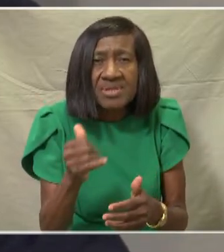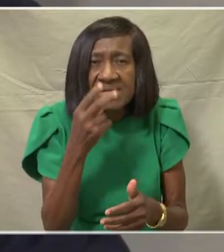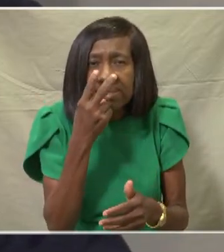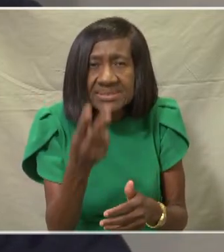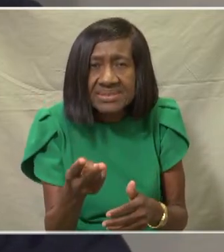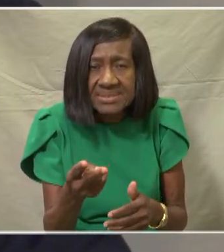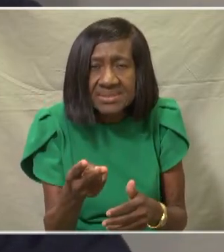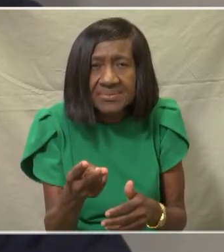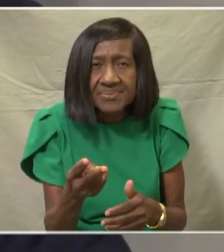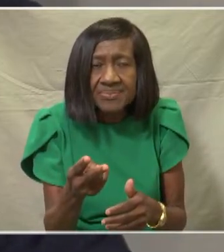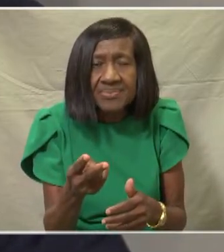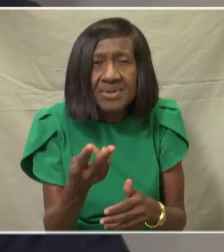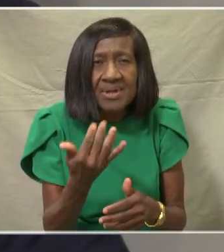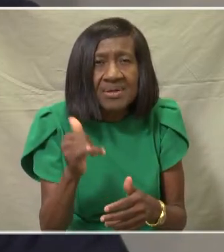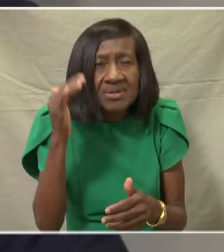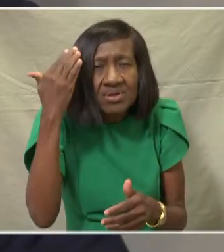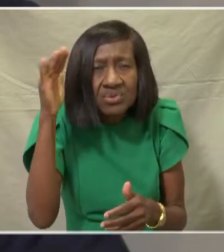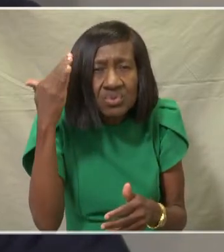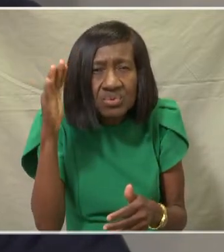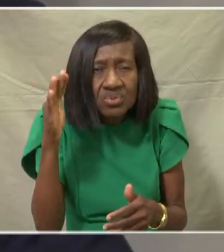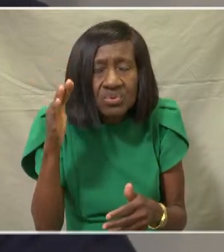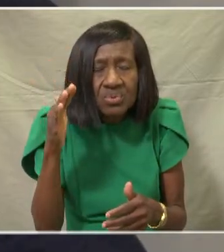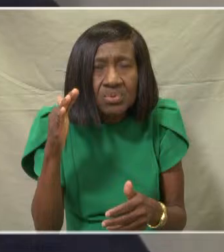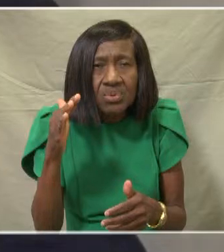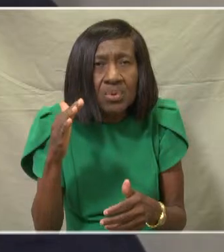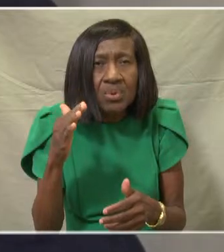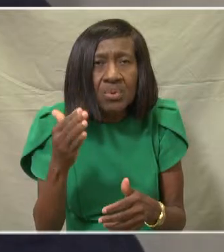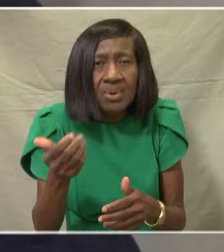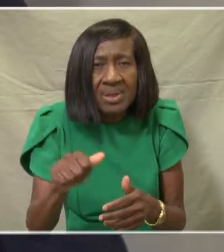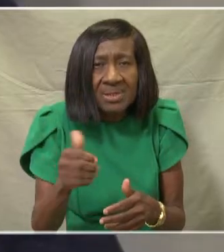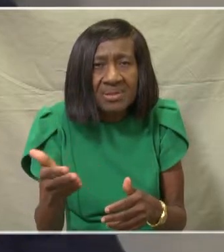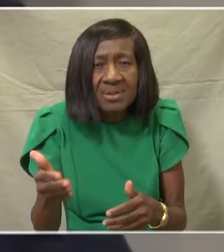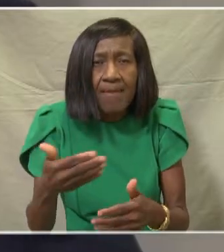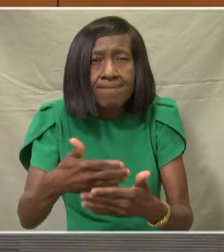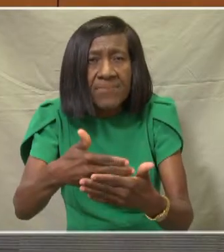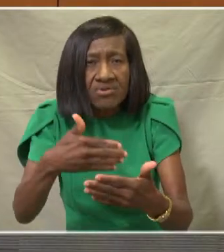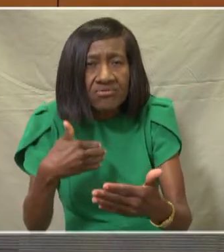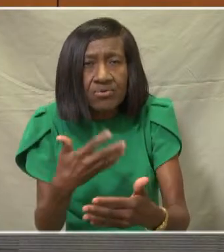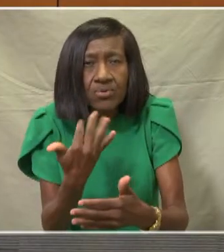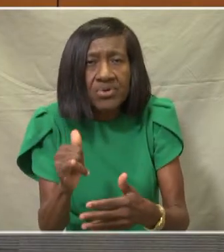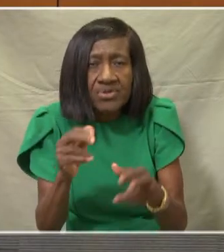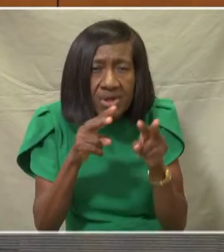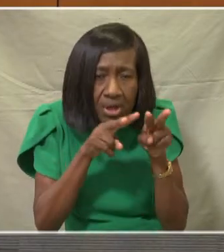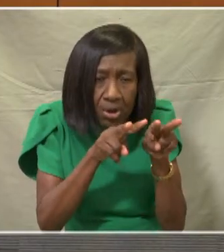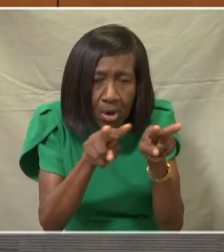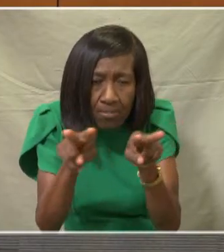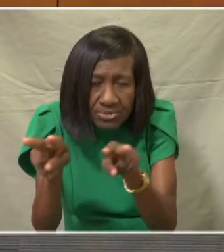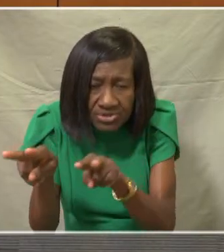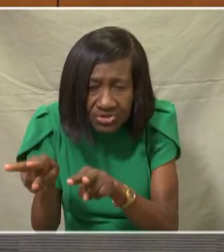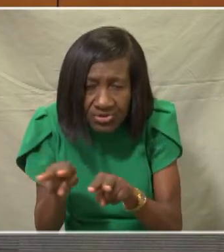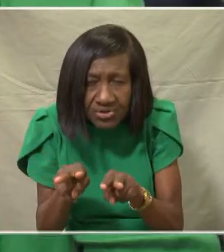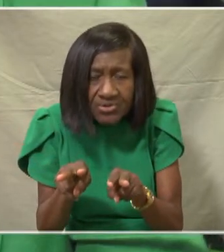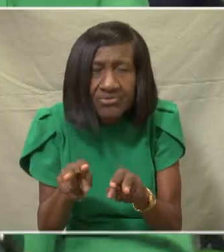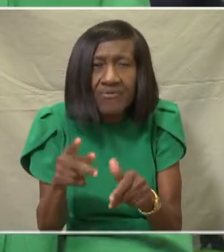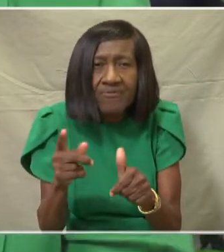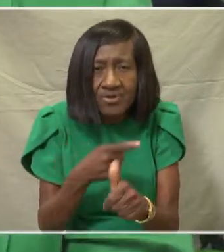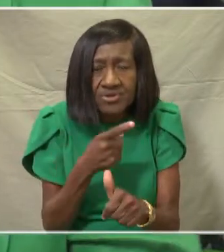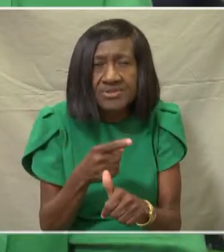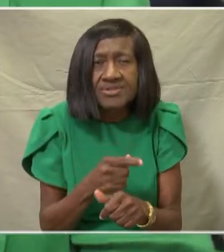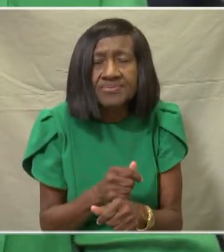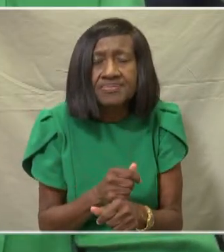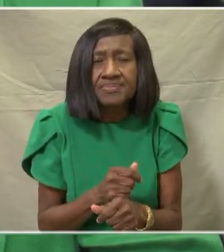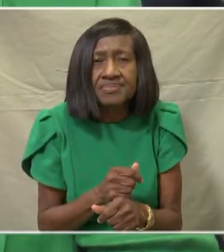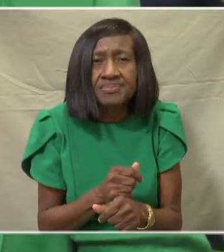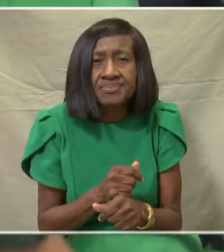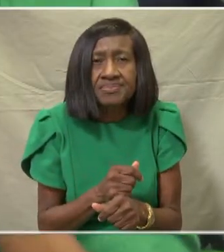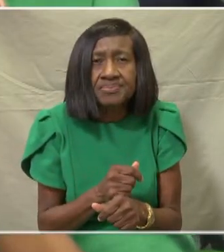made the observations that we make during this election process. I think it's good to know. No concerns going